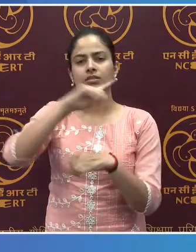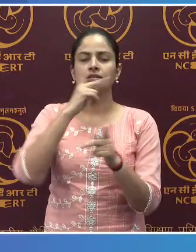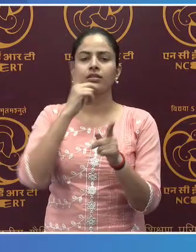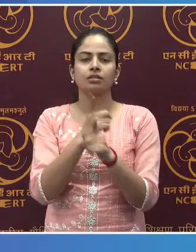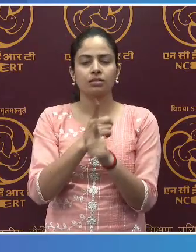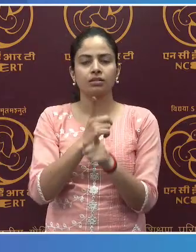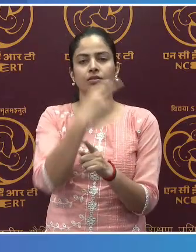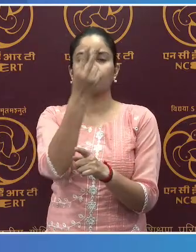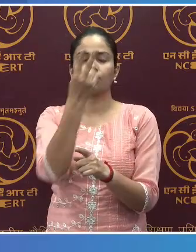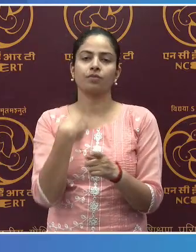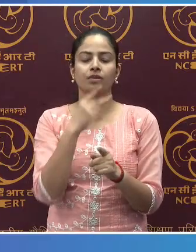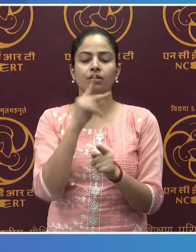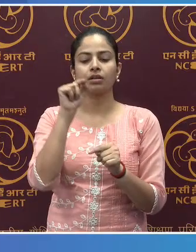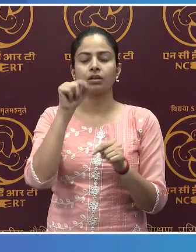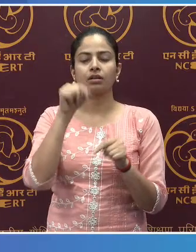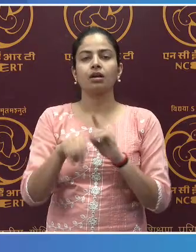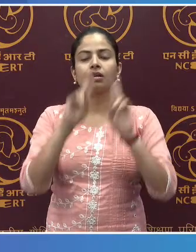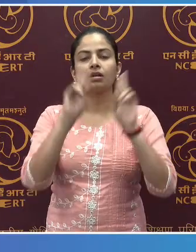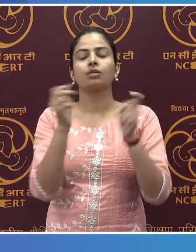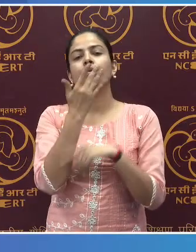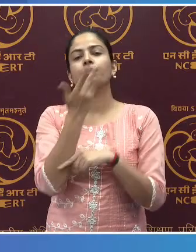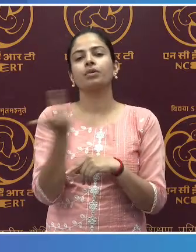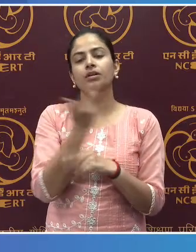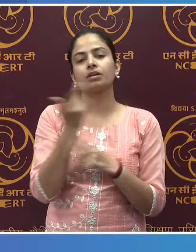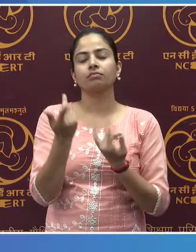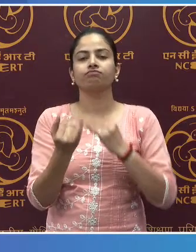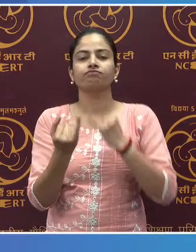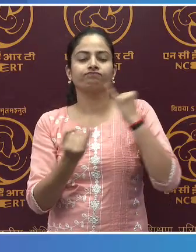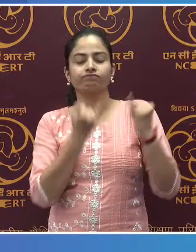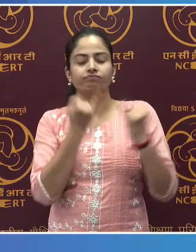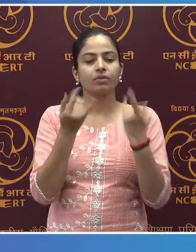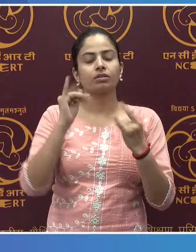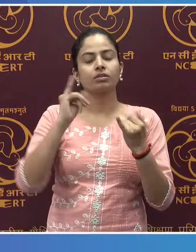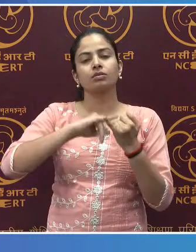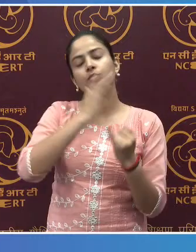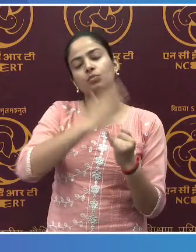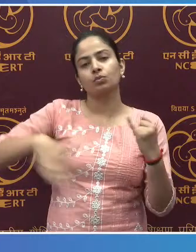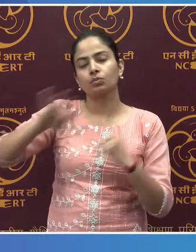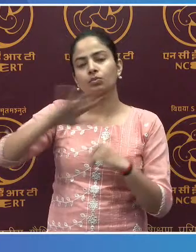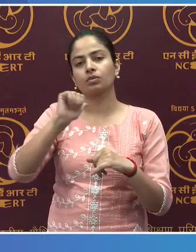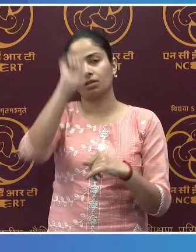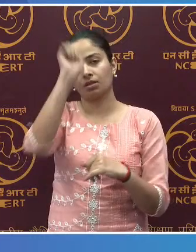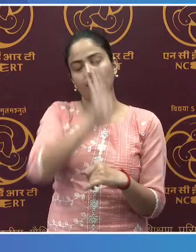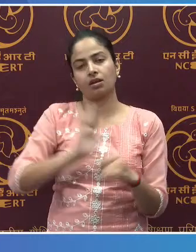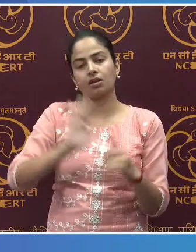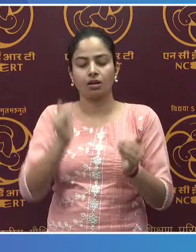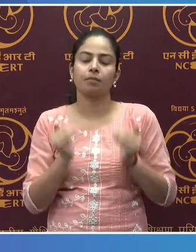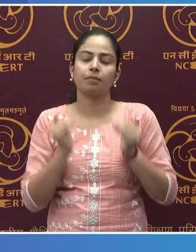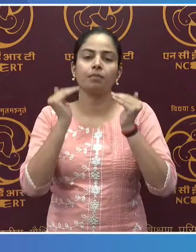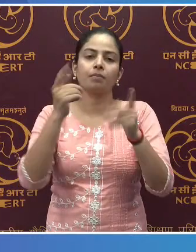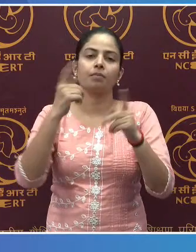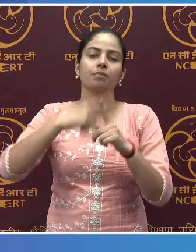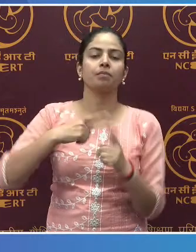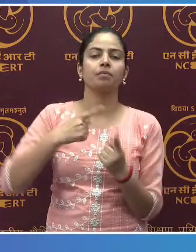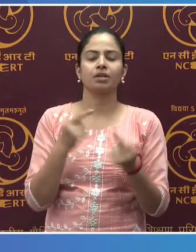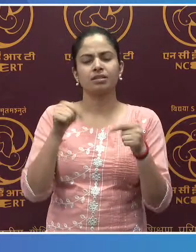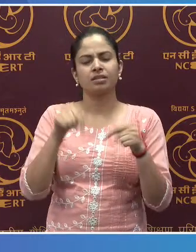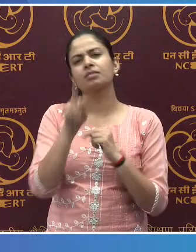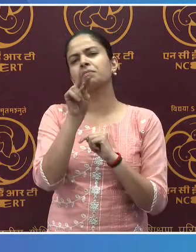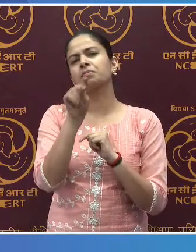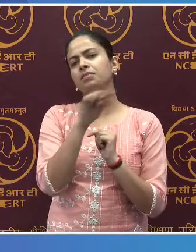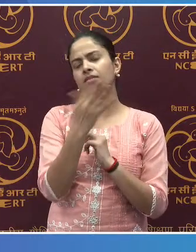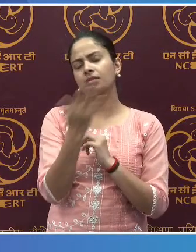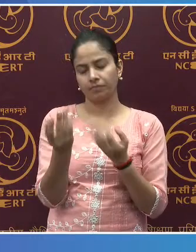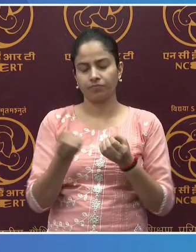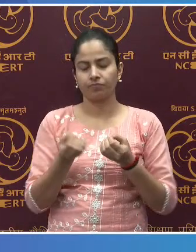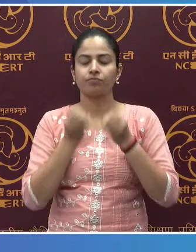viewers. Today, the topic of discussion is going to be exploring society, India and beyond, an introduction. What exactly it is, we